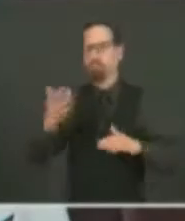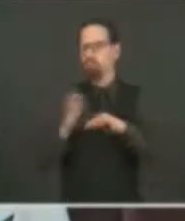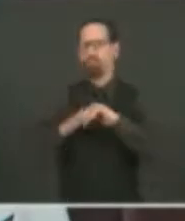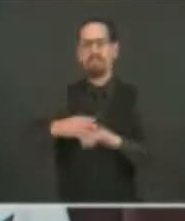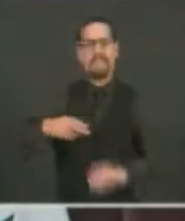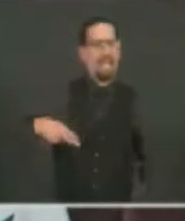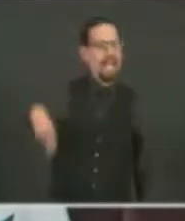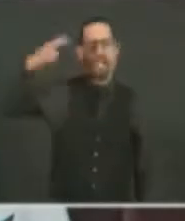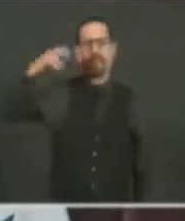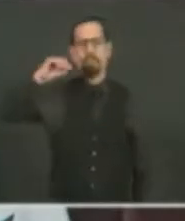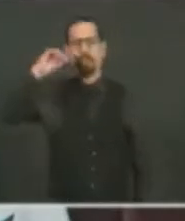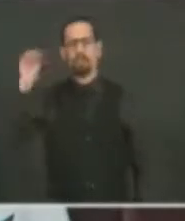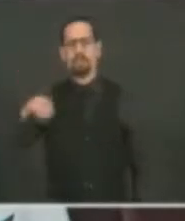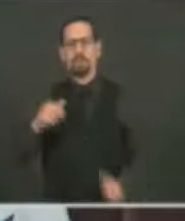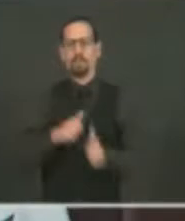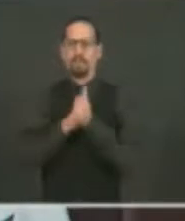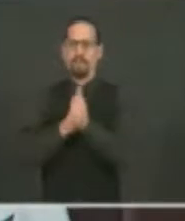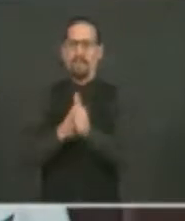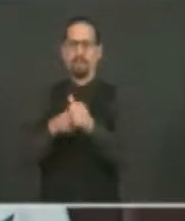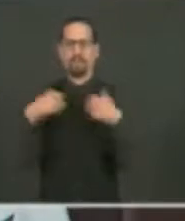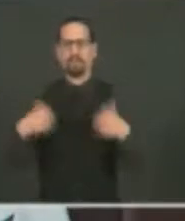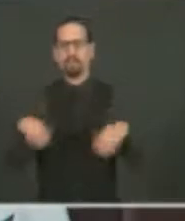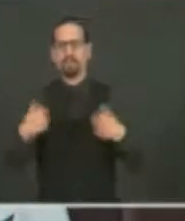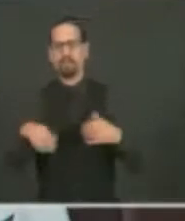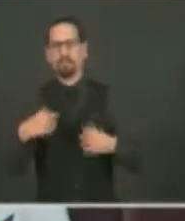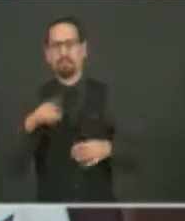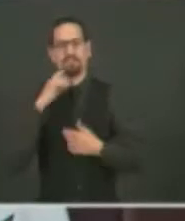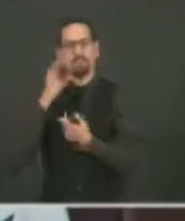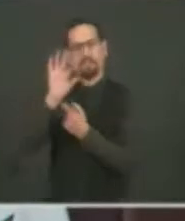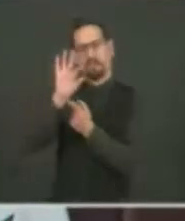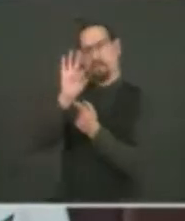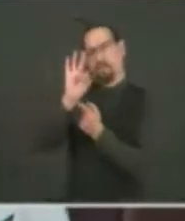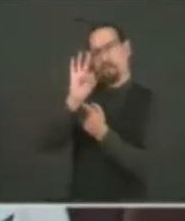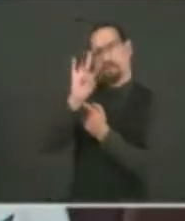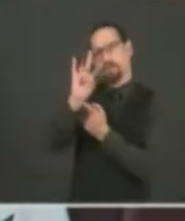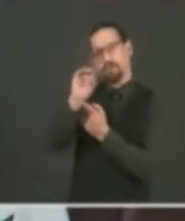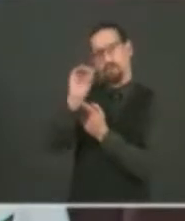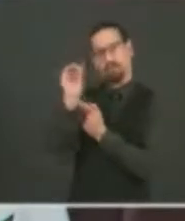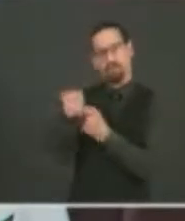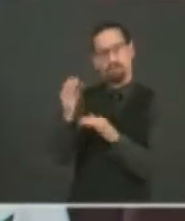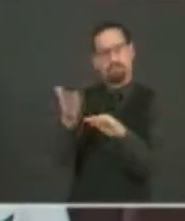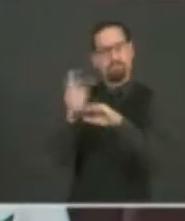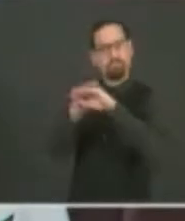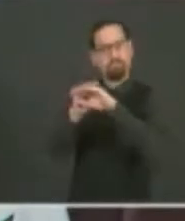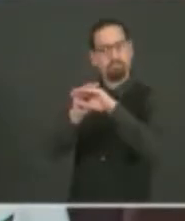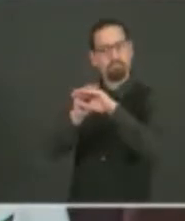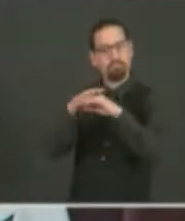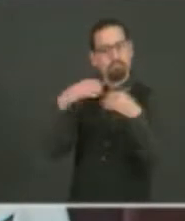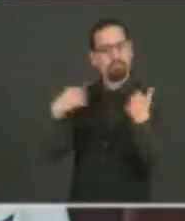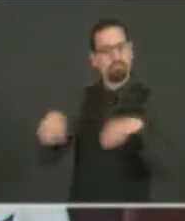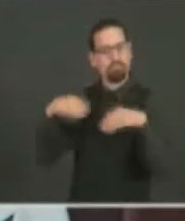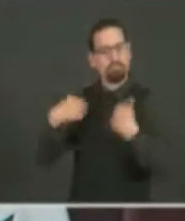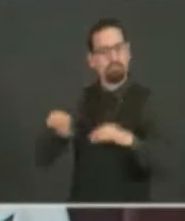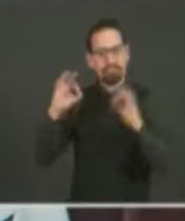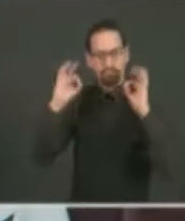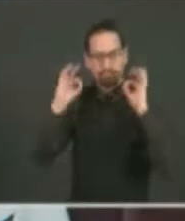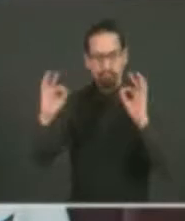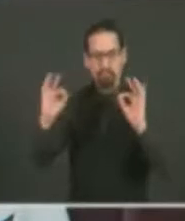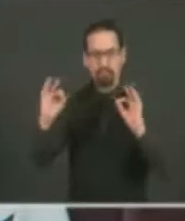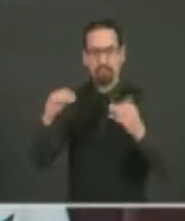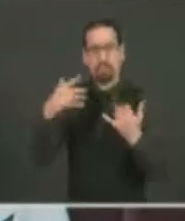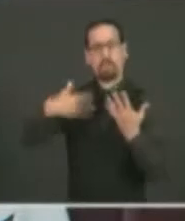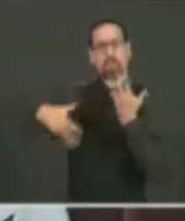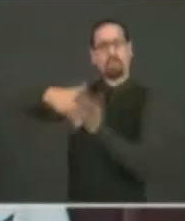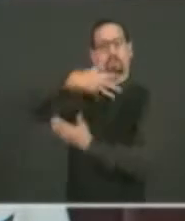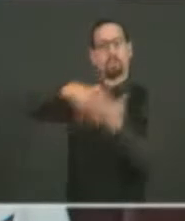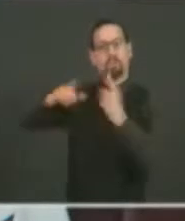Employee and customer mask wearing was above 97%. Almost 93% of businesses had proper